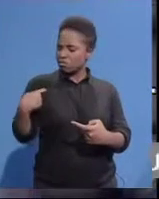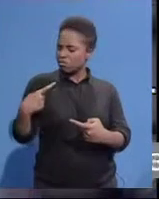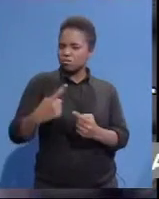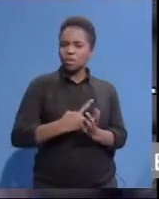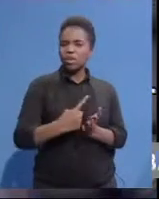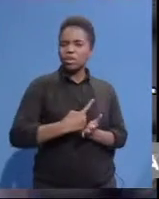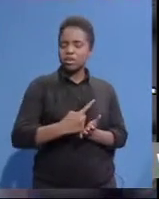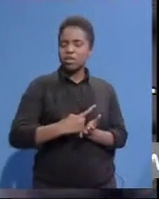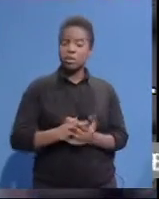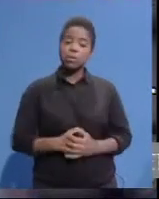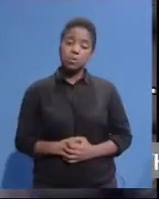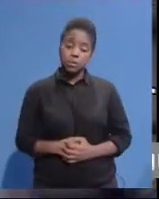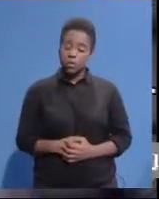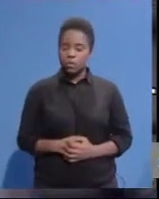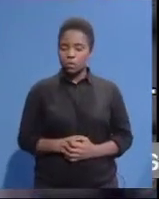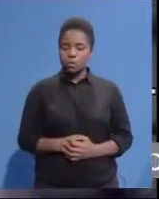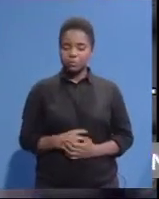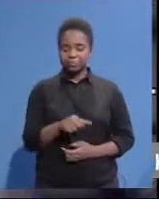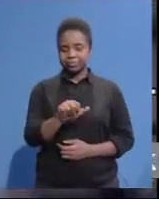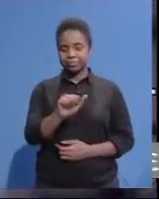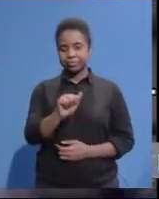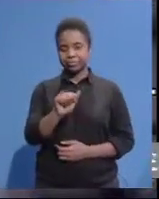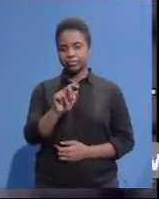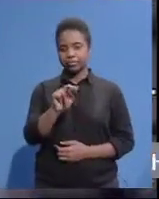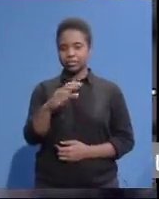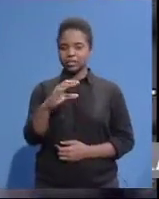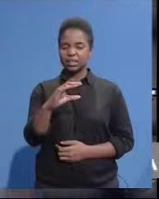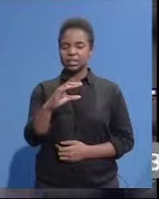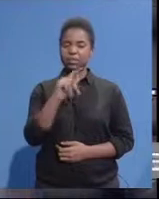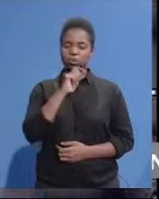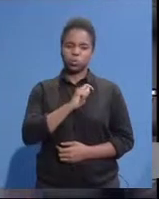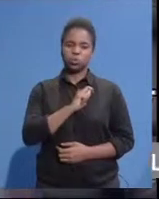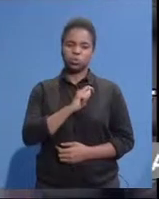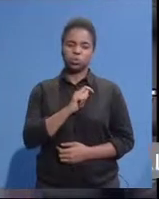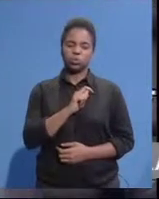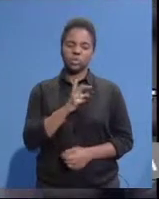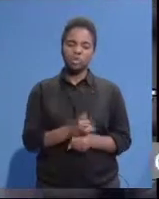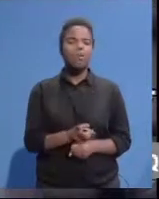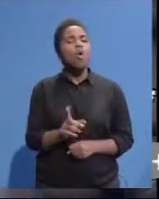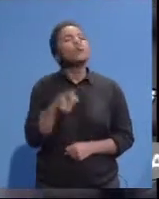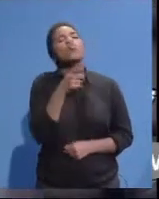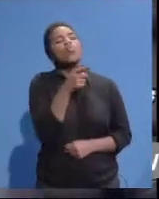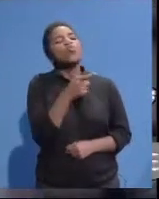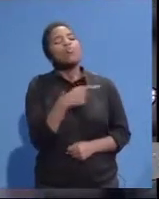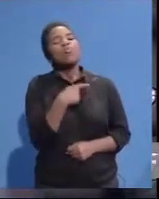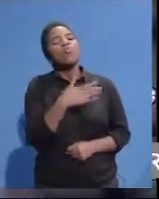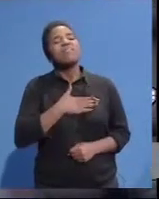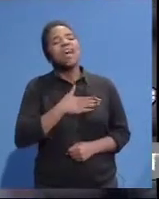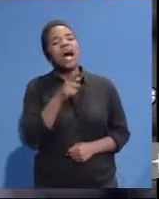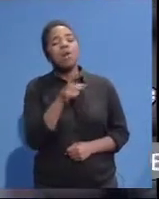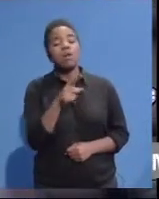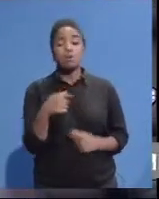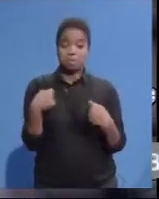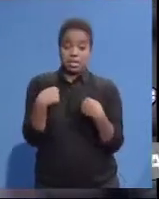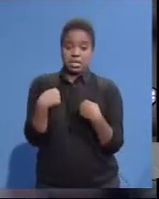period for the ANC, Youth League. But for you personally? The people of South Africa and the world, but more personally, I